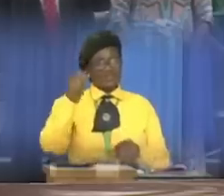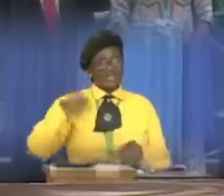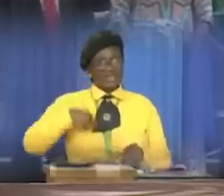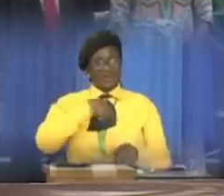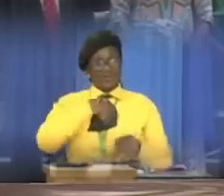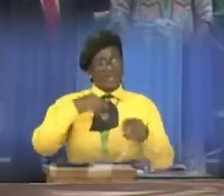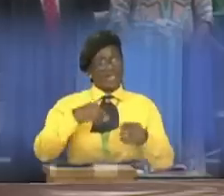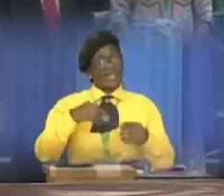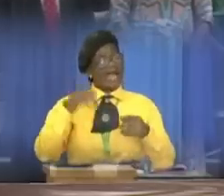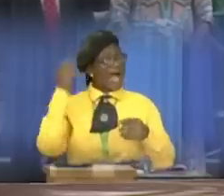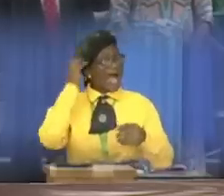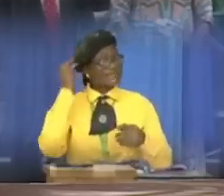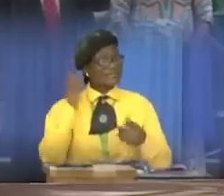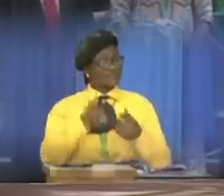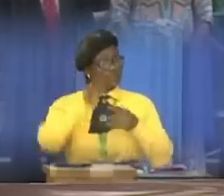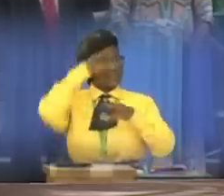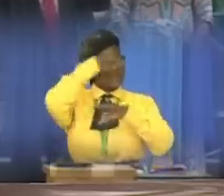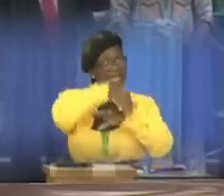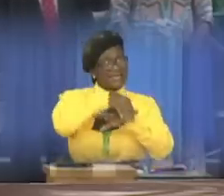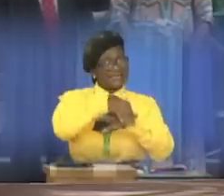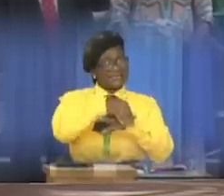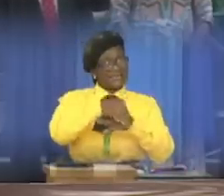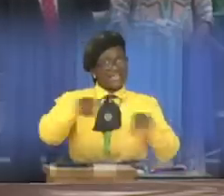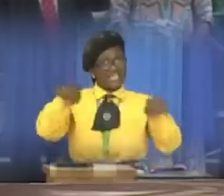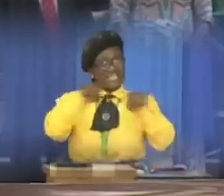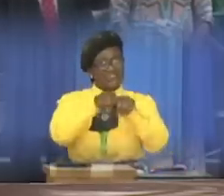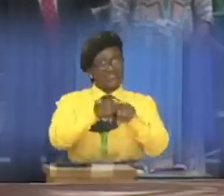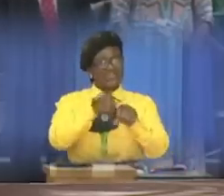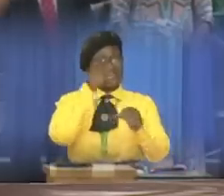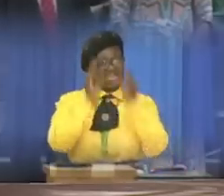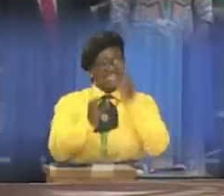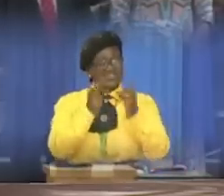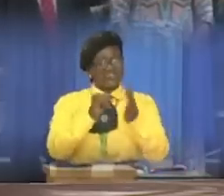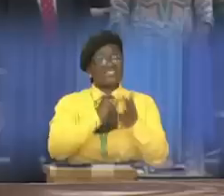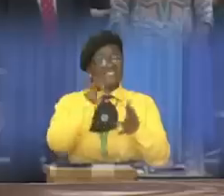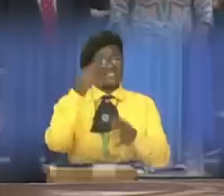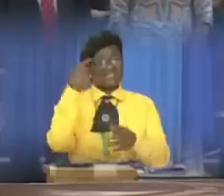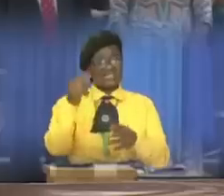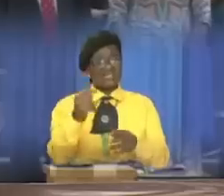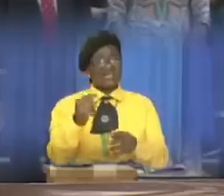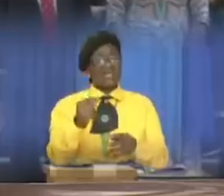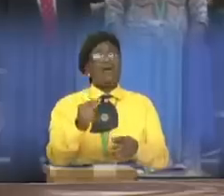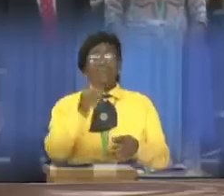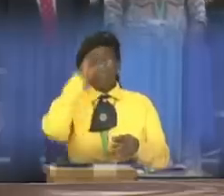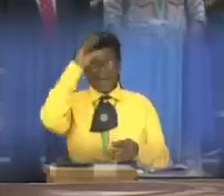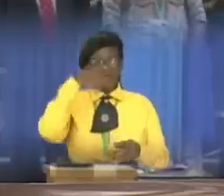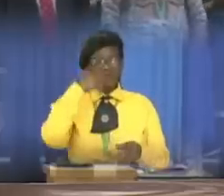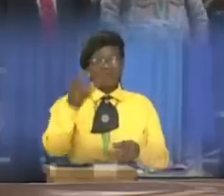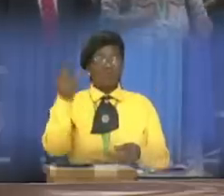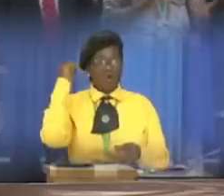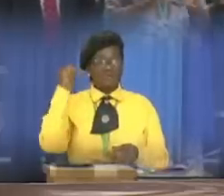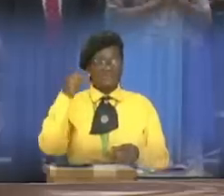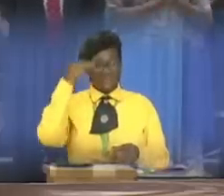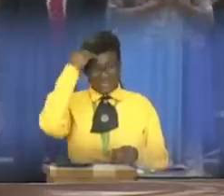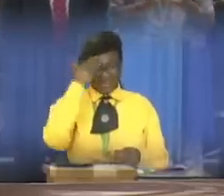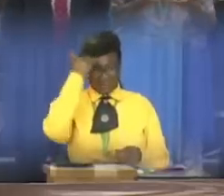even if it's only that of the man who had been mad for 20 years,